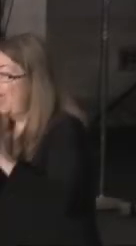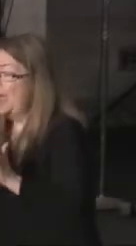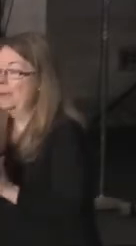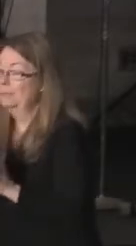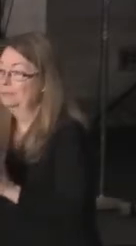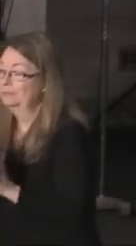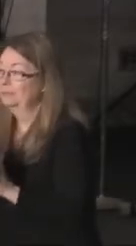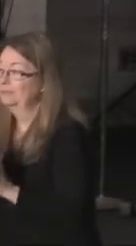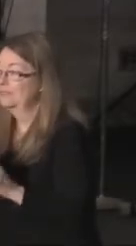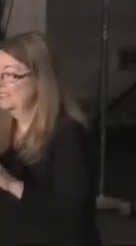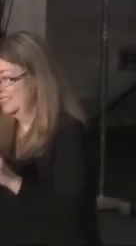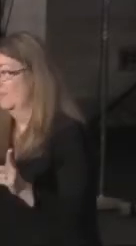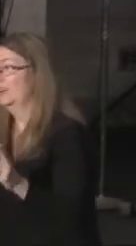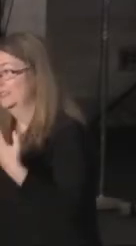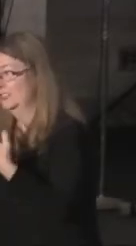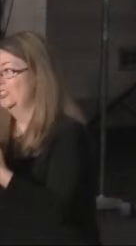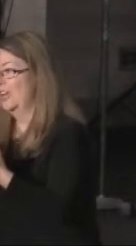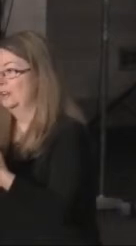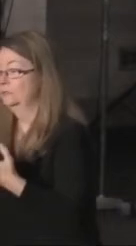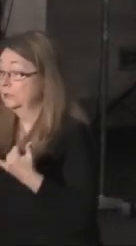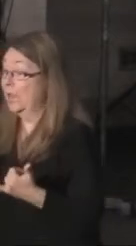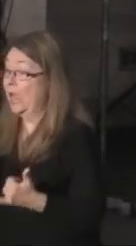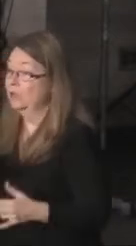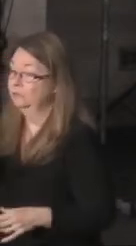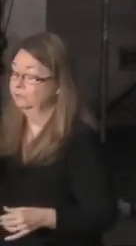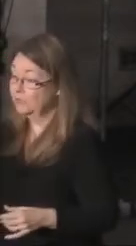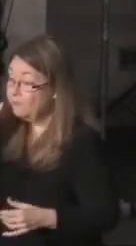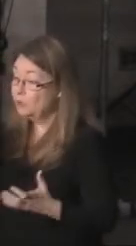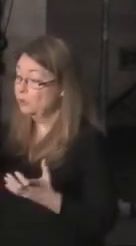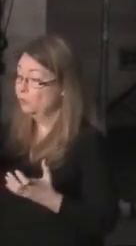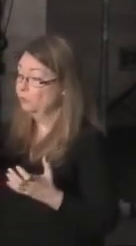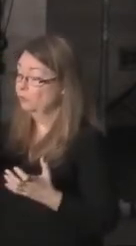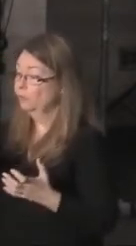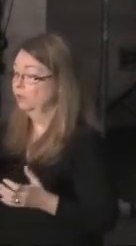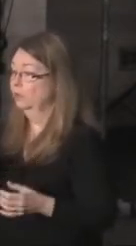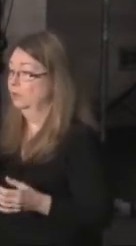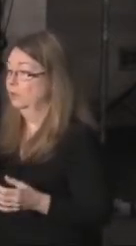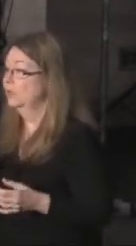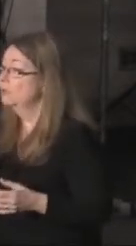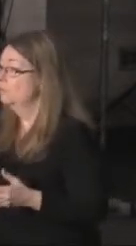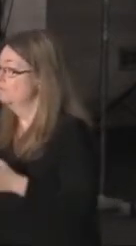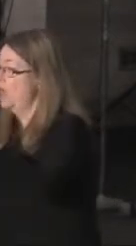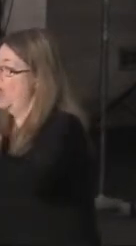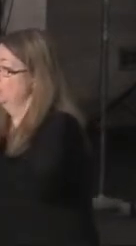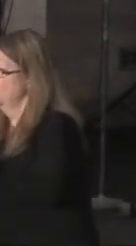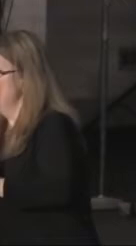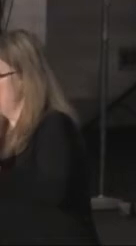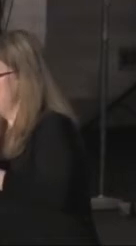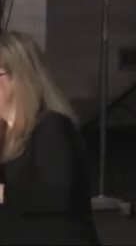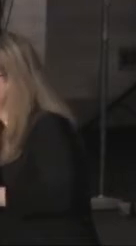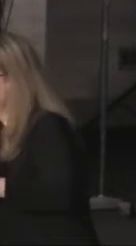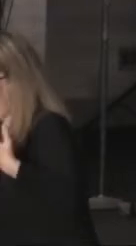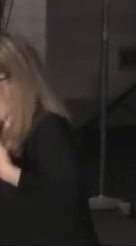pay for the prisoners today. If you wanted to eat, if you wanted to change of clothes, if you wanted to be taken care of, you actually had to do it on your own. People